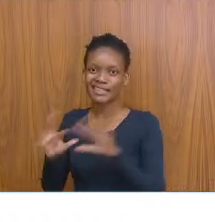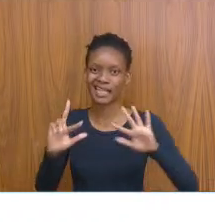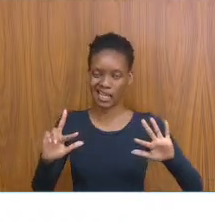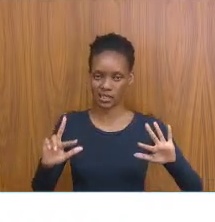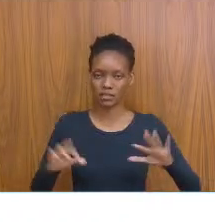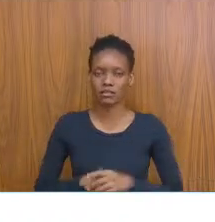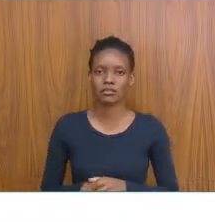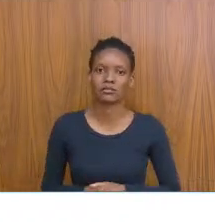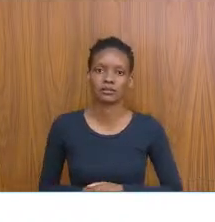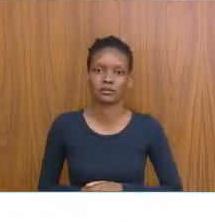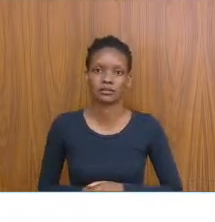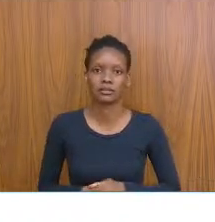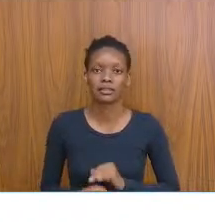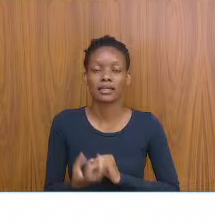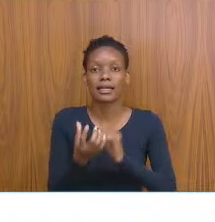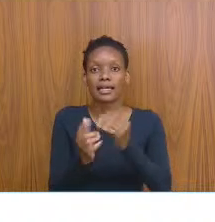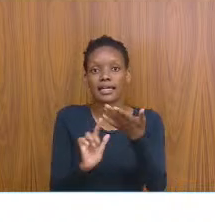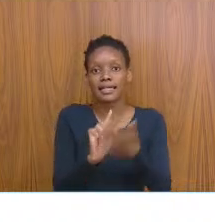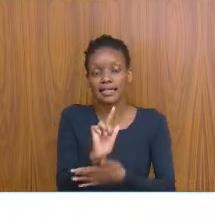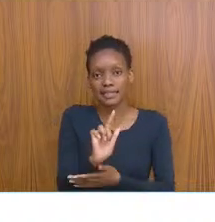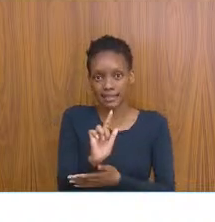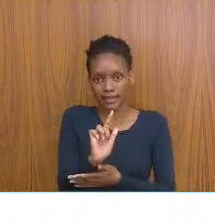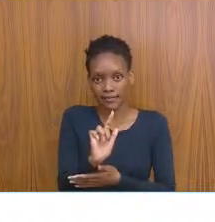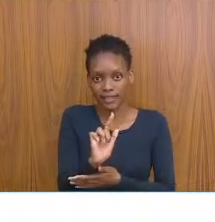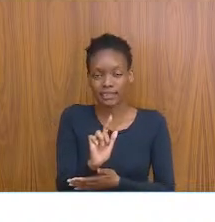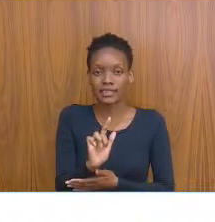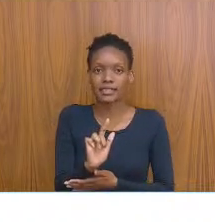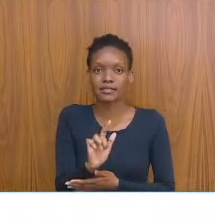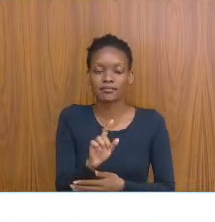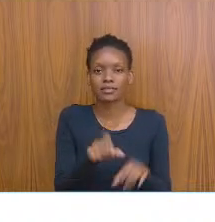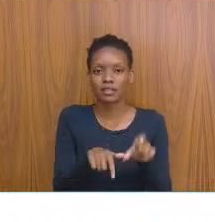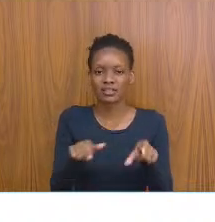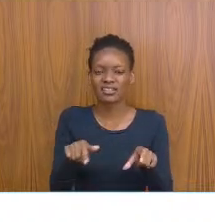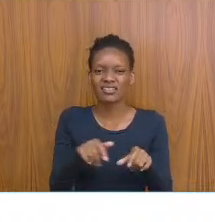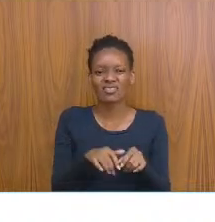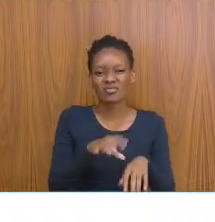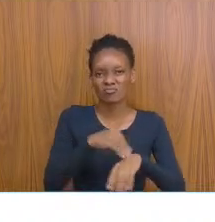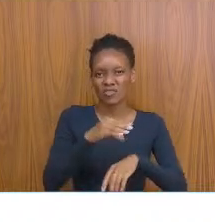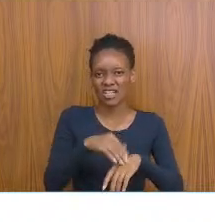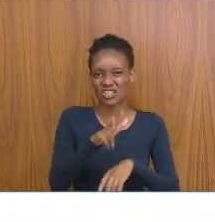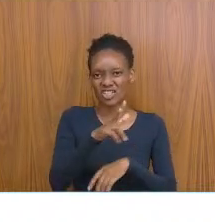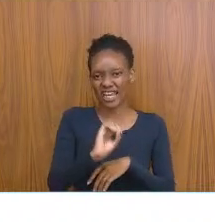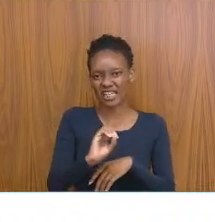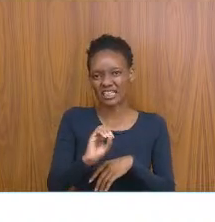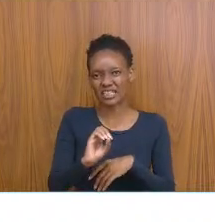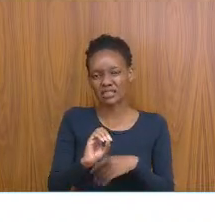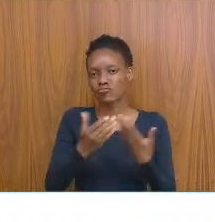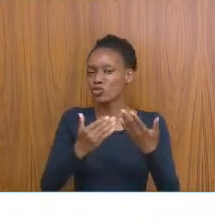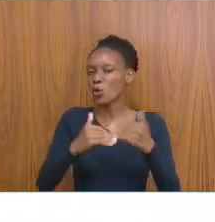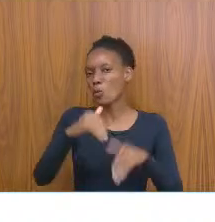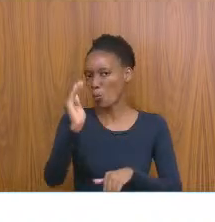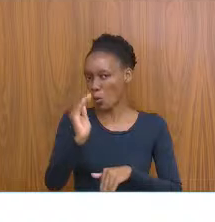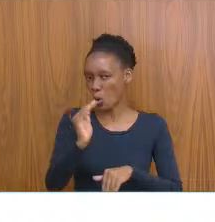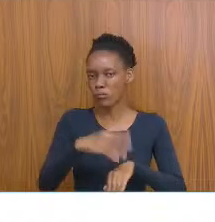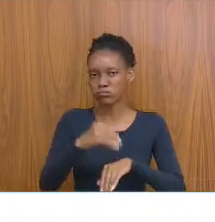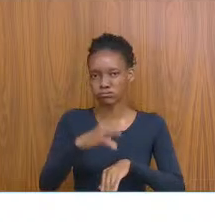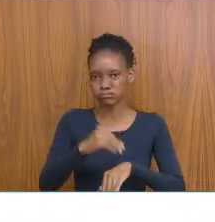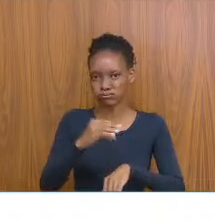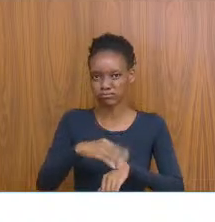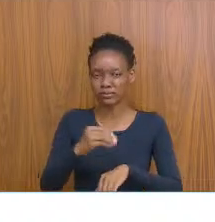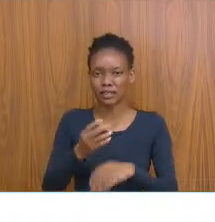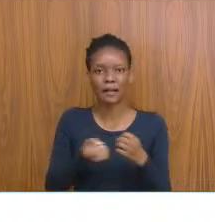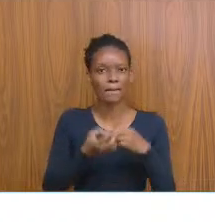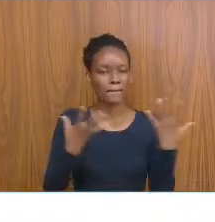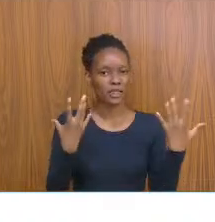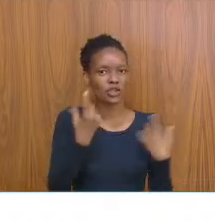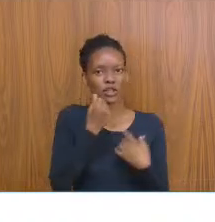There are 17 candidates who are aged 80 years or more. The majority of the 16 are male, standing